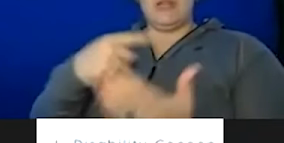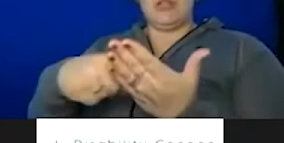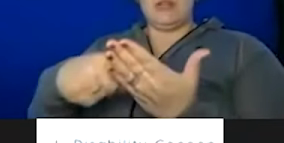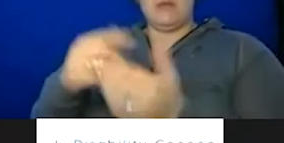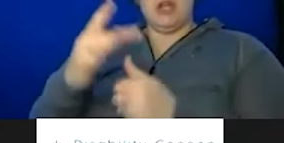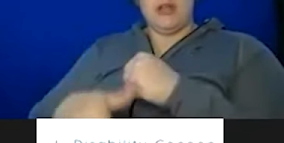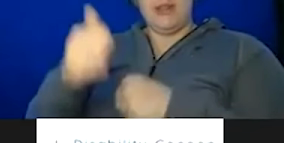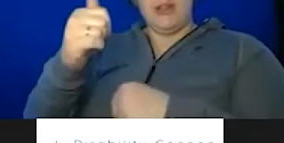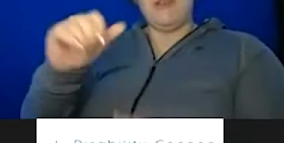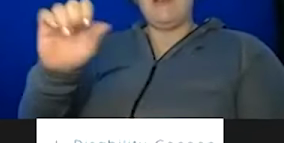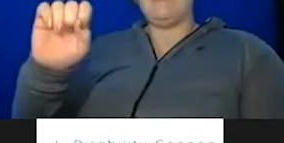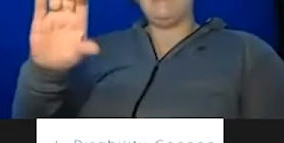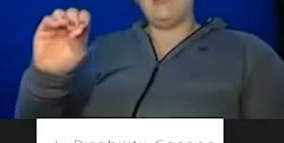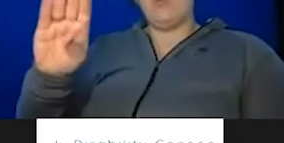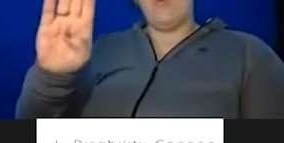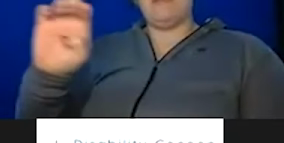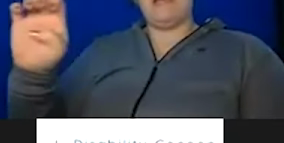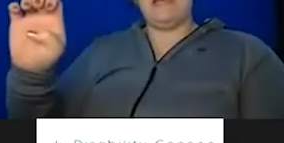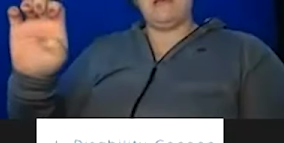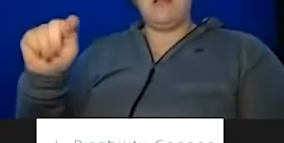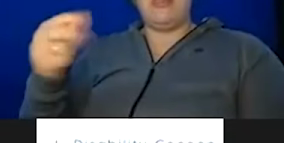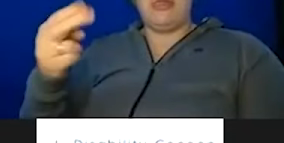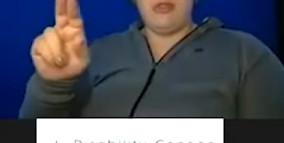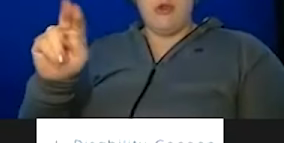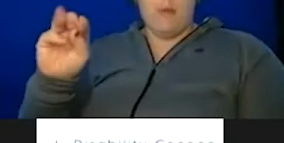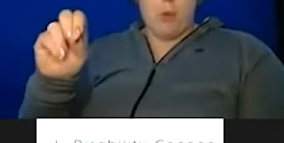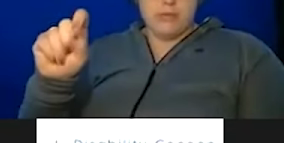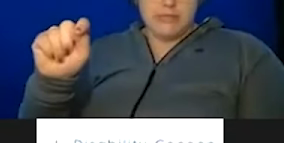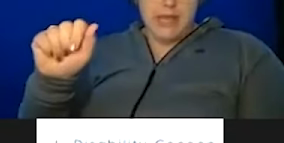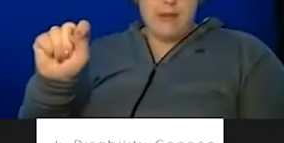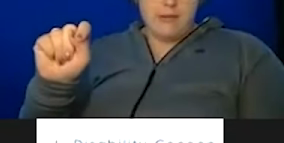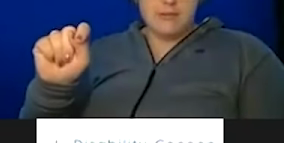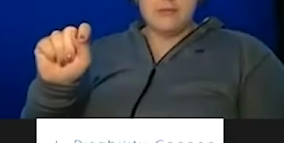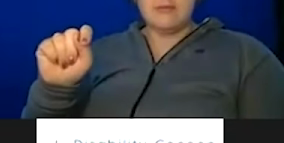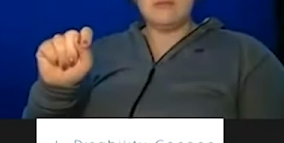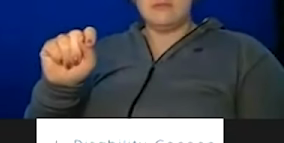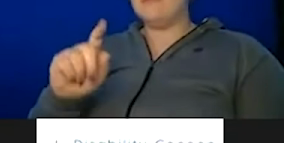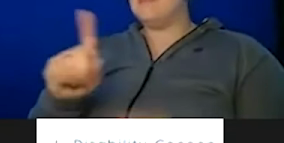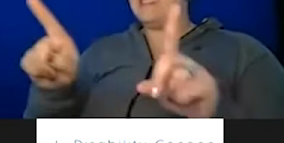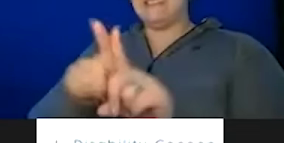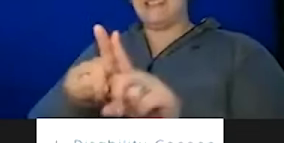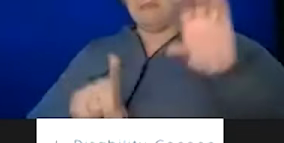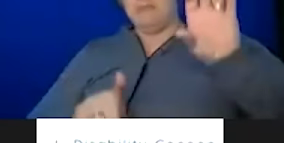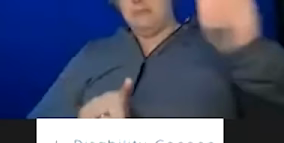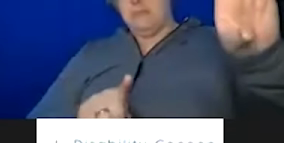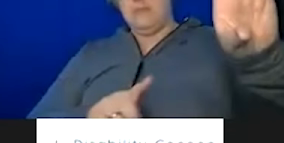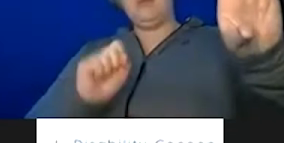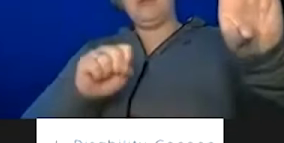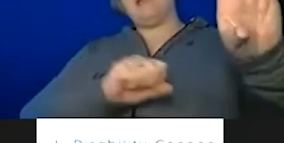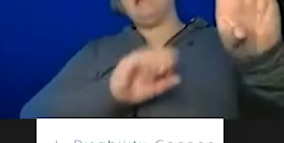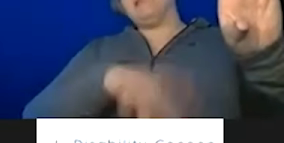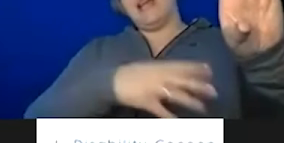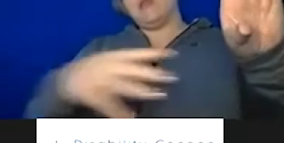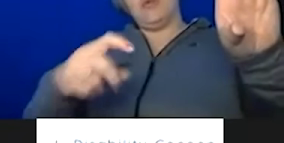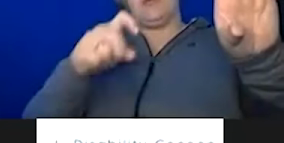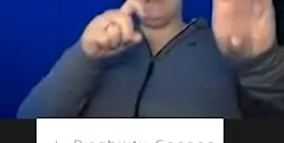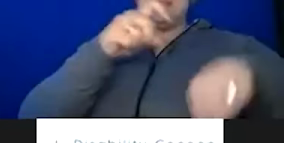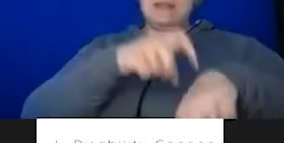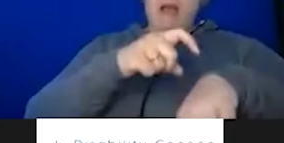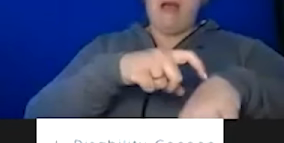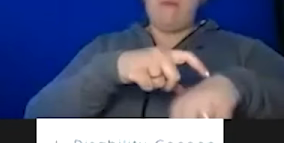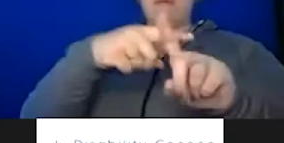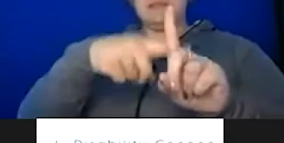thermostat that we were showing to you earlier, and the same type of scheduling ability with a device like that too. So you can basically